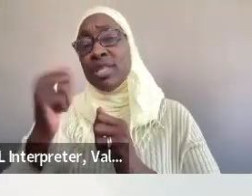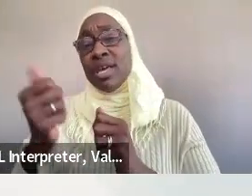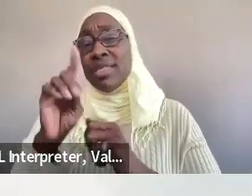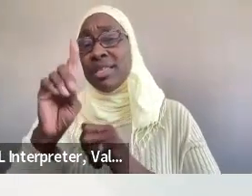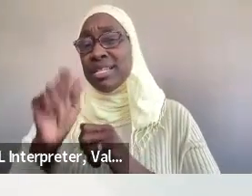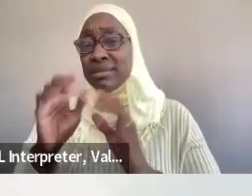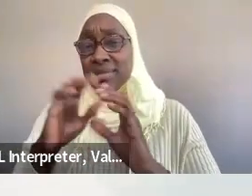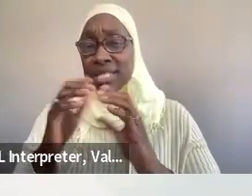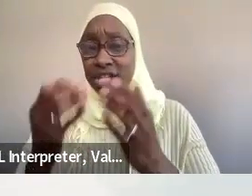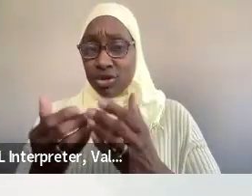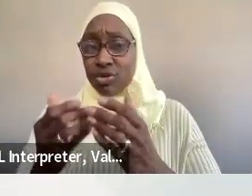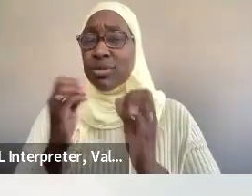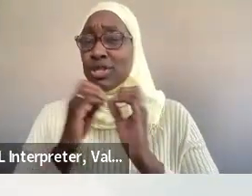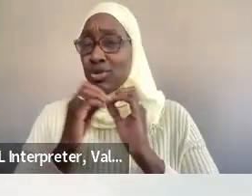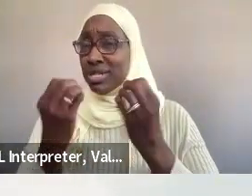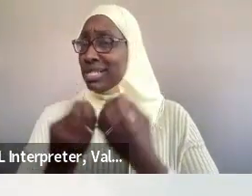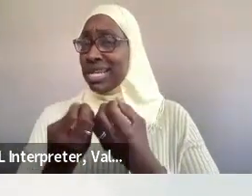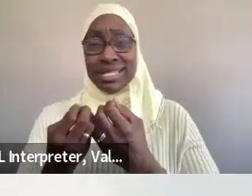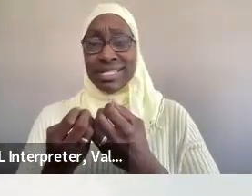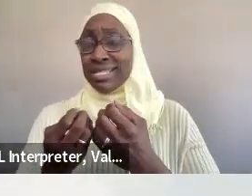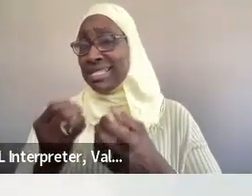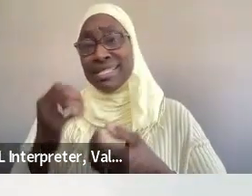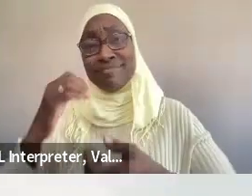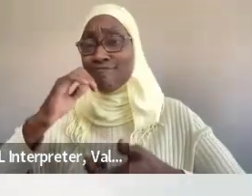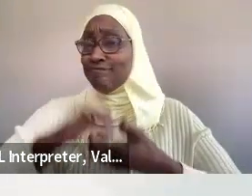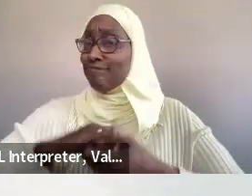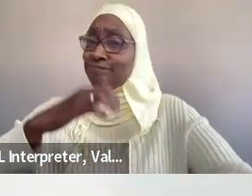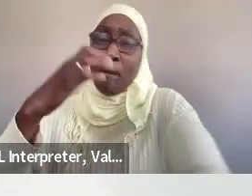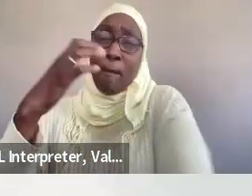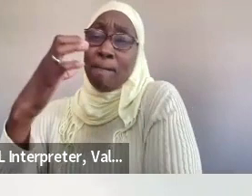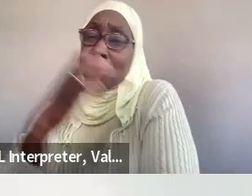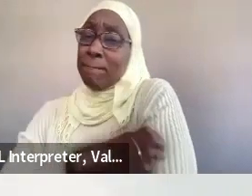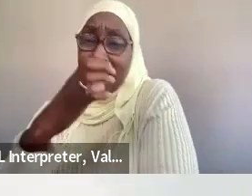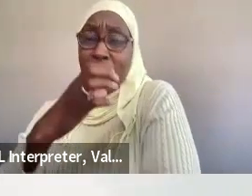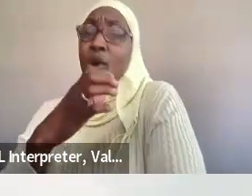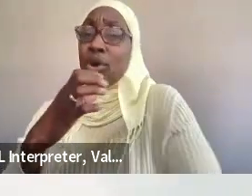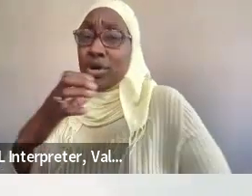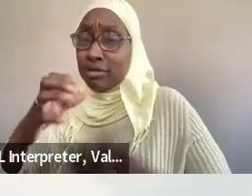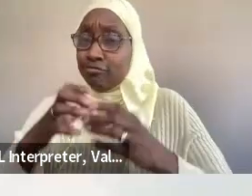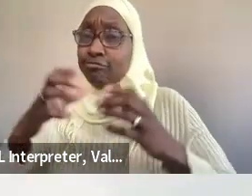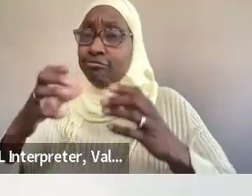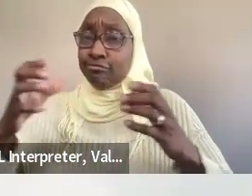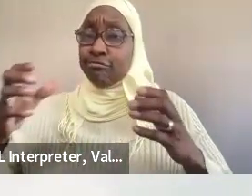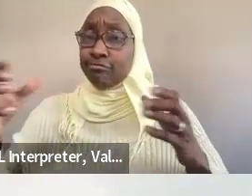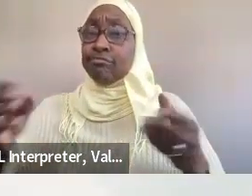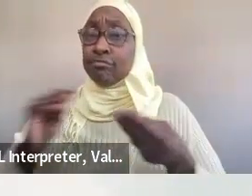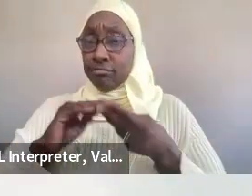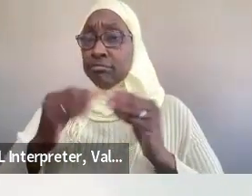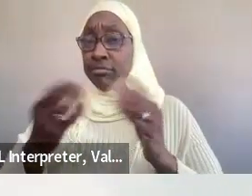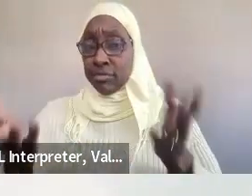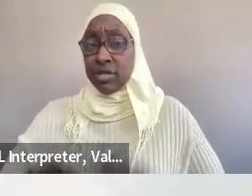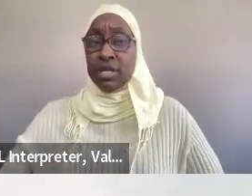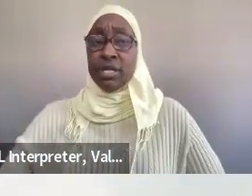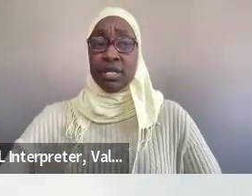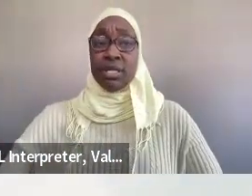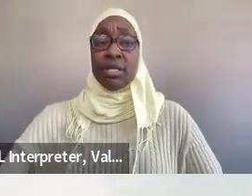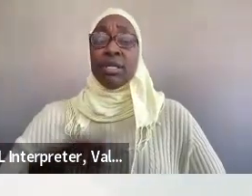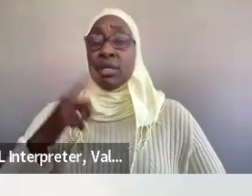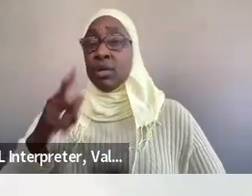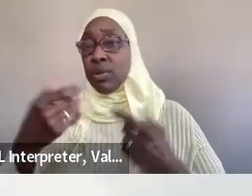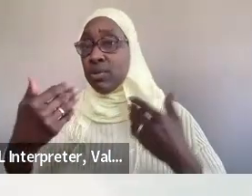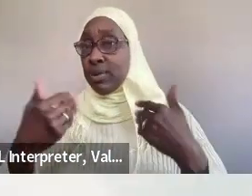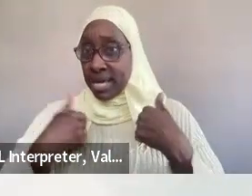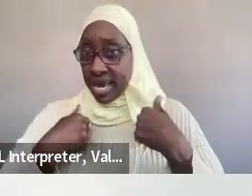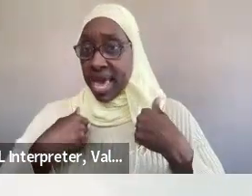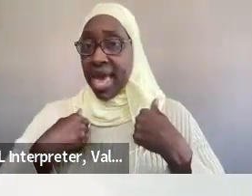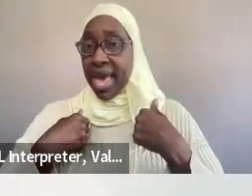organizations, because there's truly power in numbers. And whenever we have meetings with higher level administrative groups on campus, they always